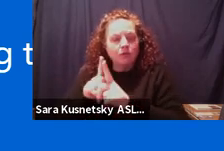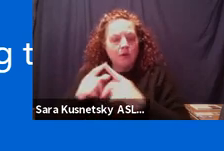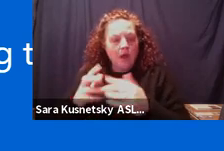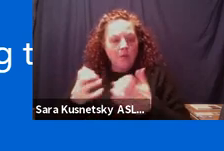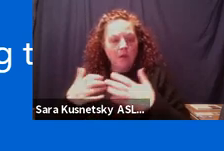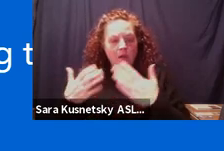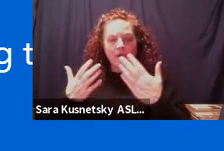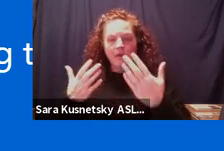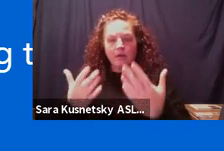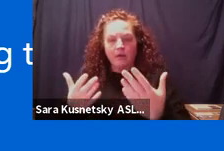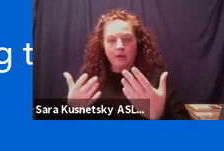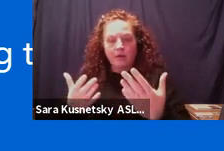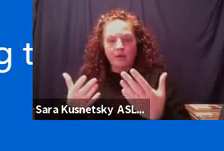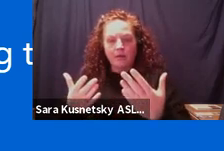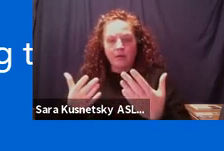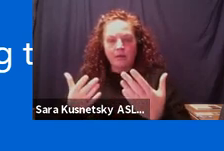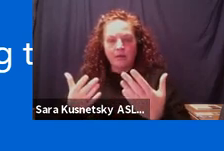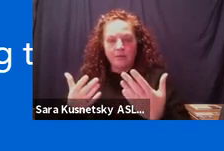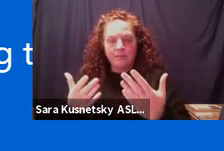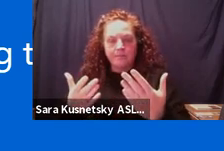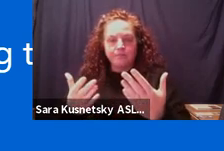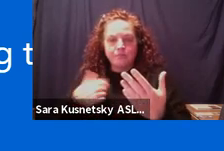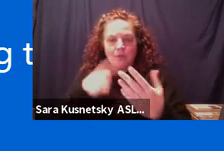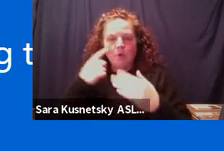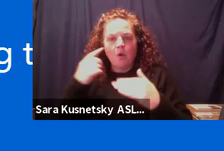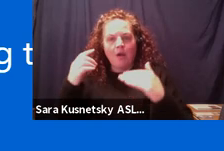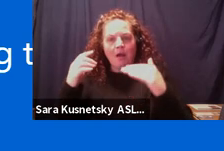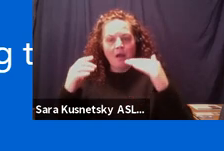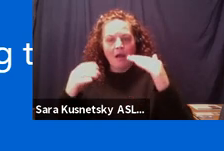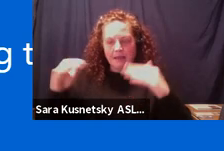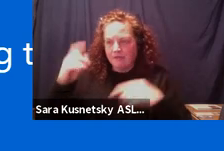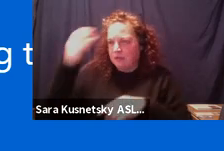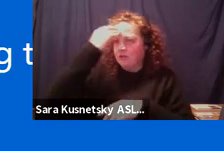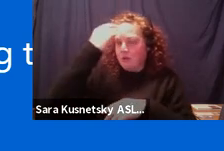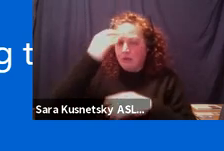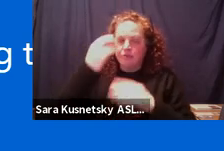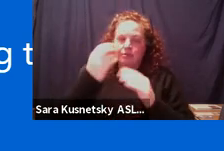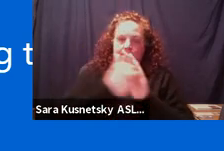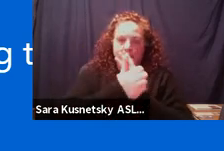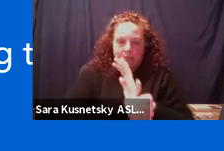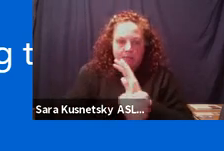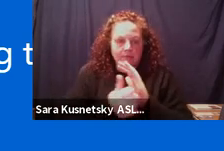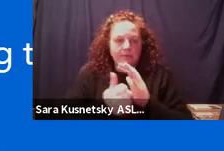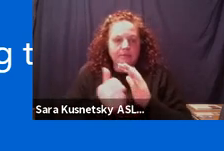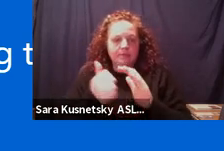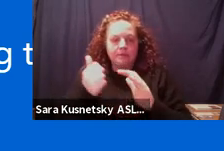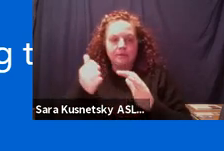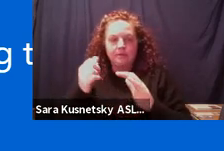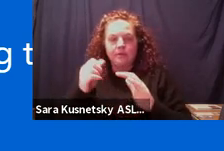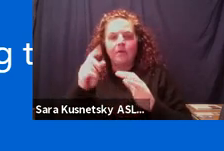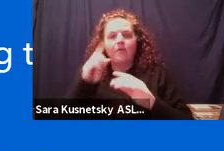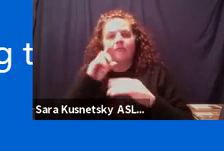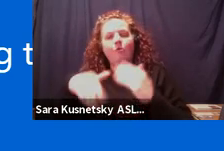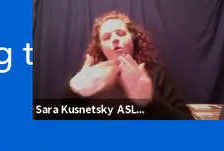and engage with school communities. By leveraging the knowledge and expertise of those who are closest to students we